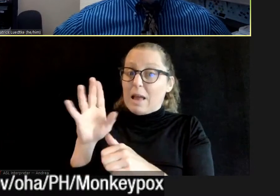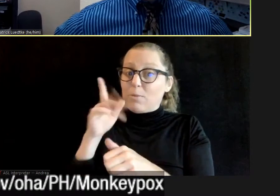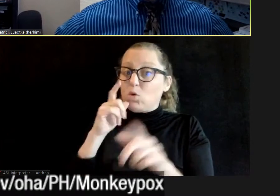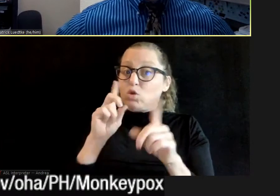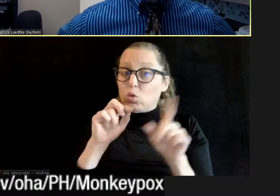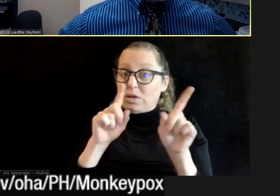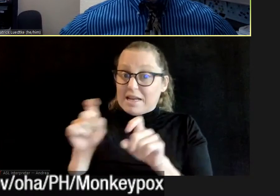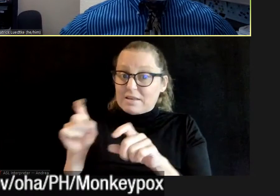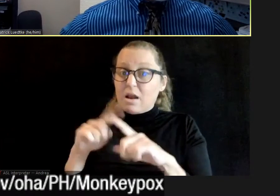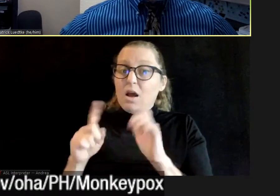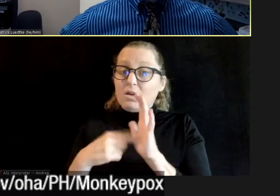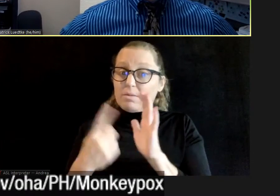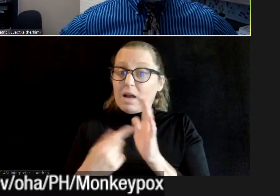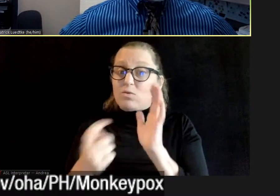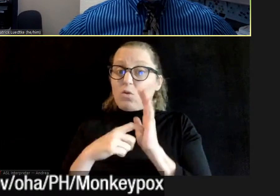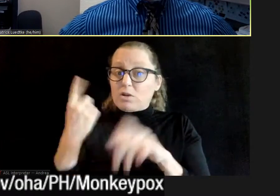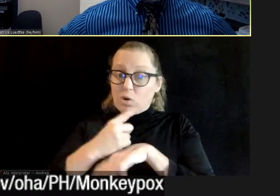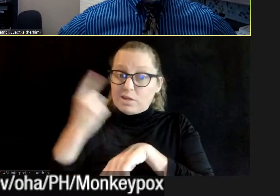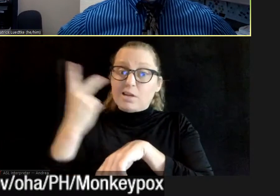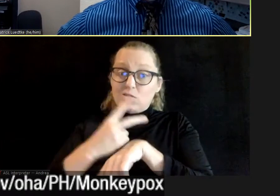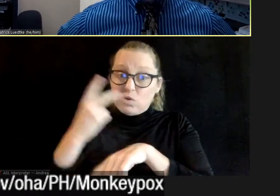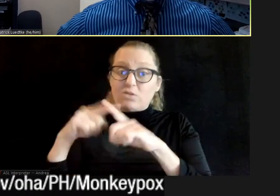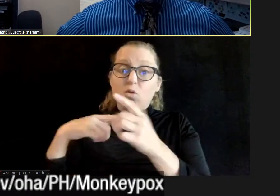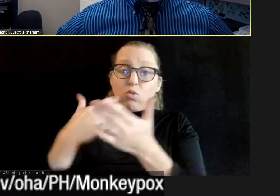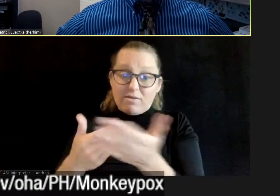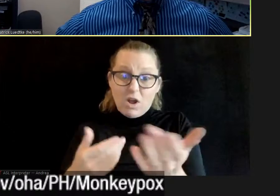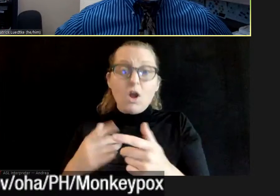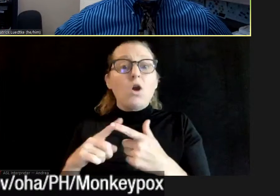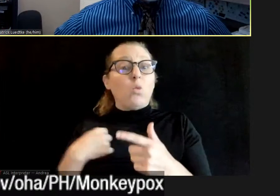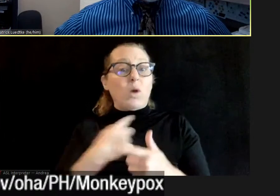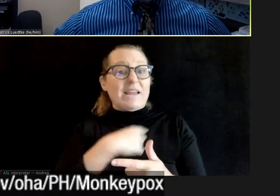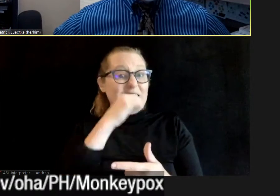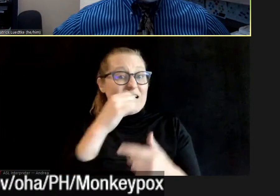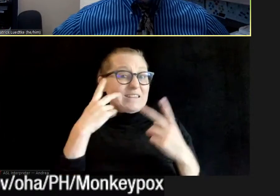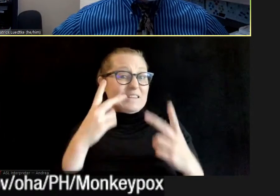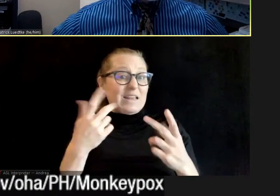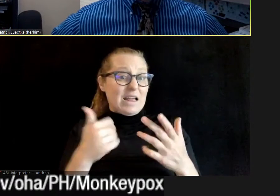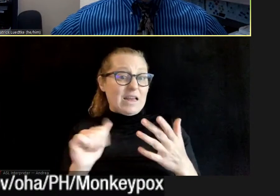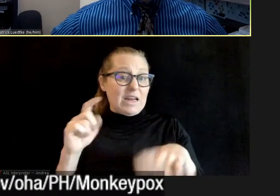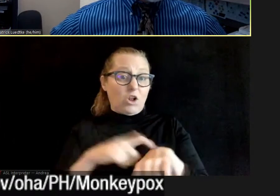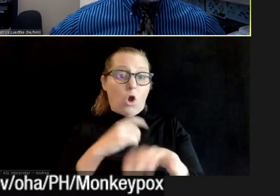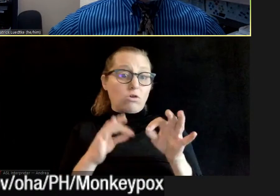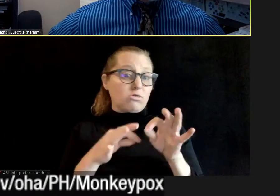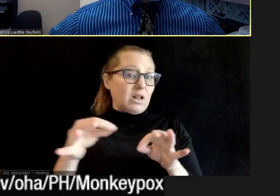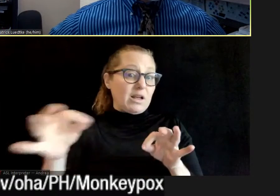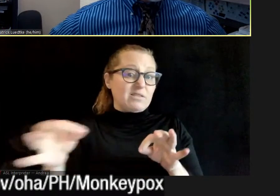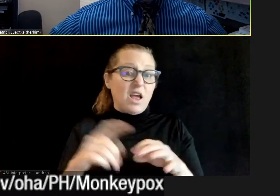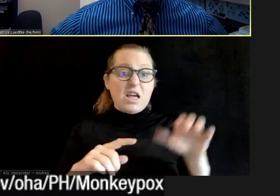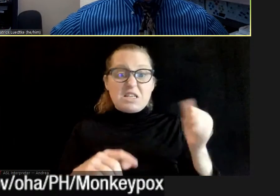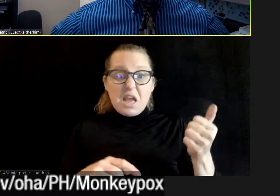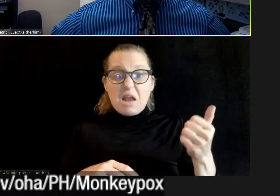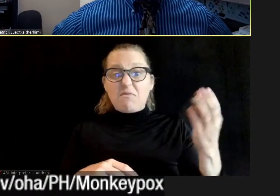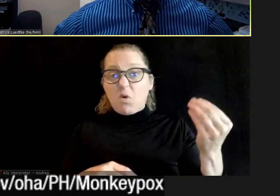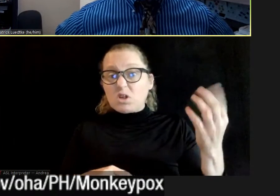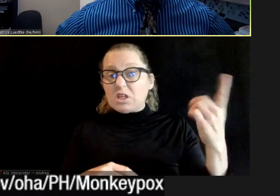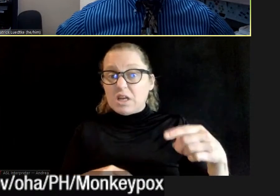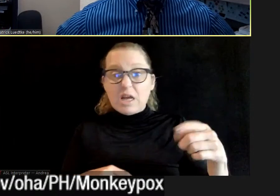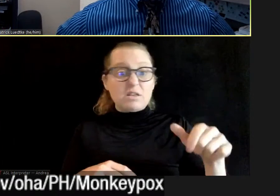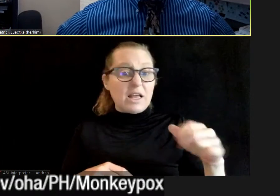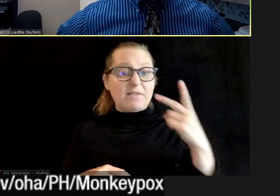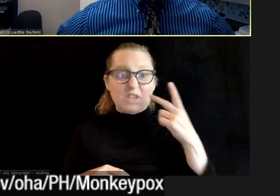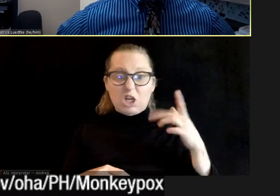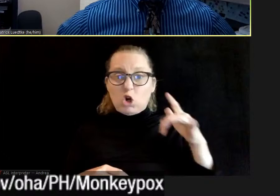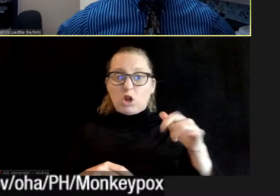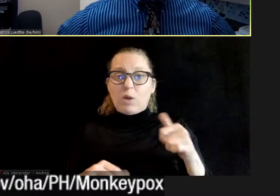testing. Sometimes it takes a day or 2 to get there. We are not seeing any long delays, 10, 14 days like we had seen early